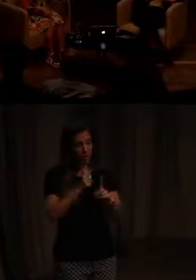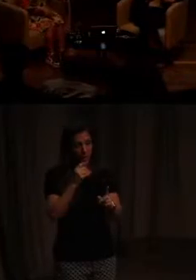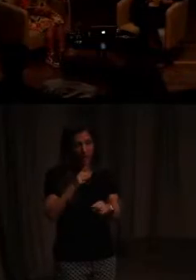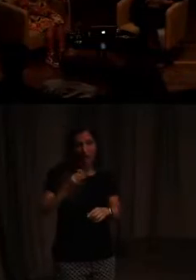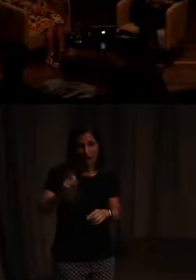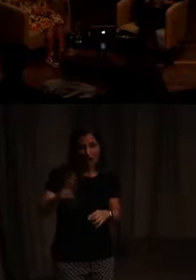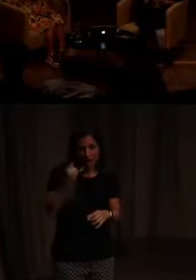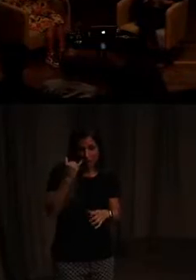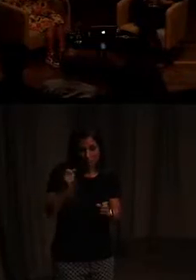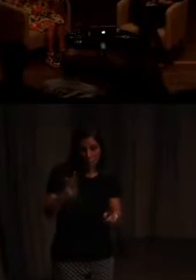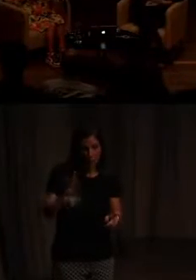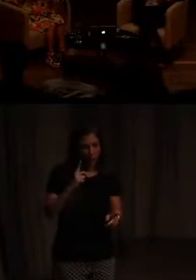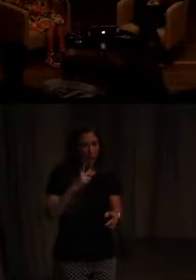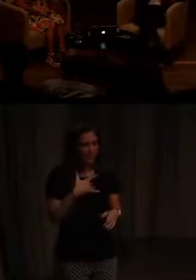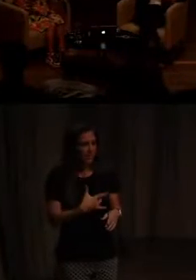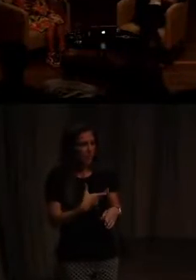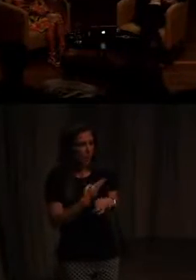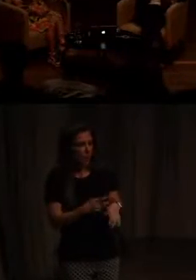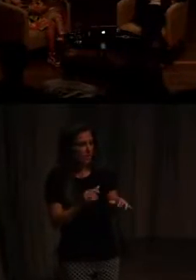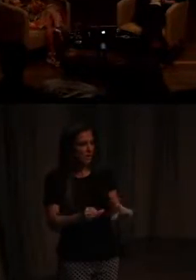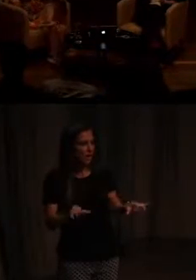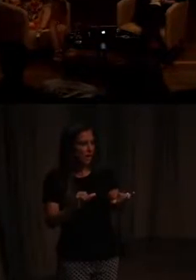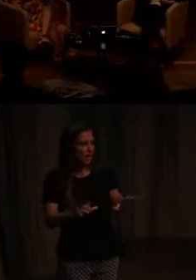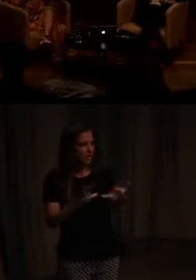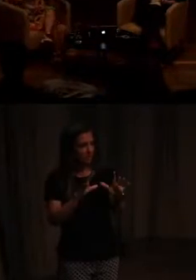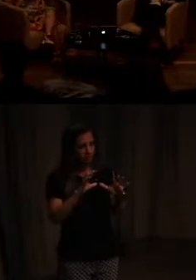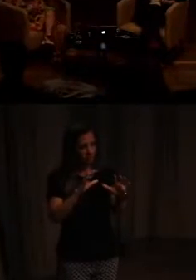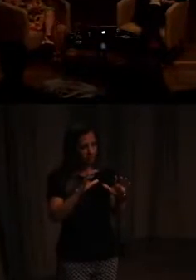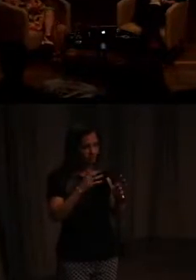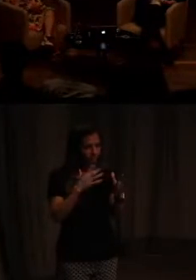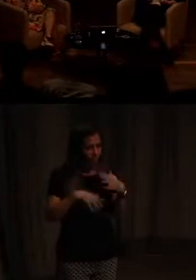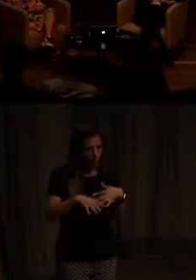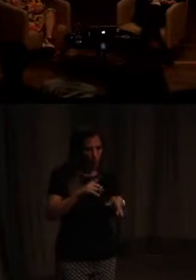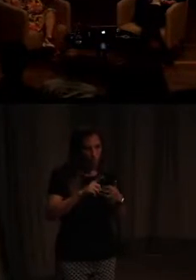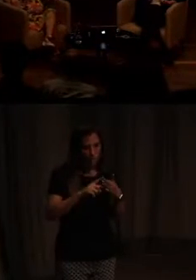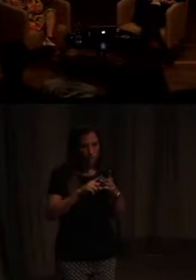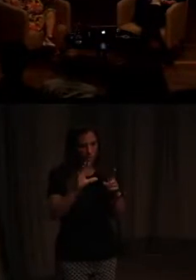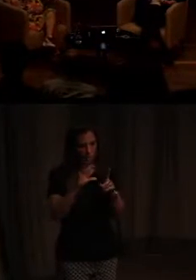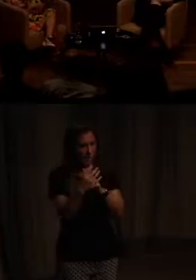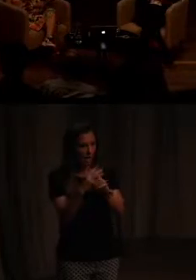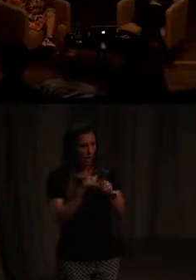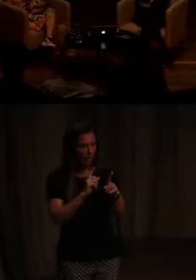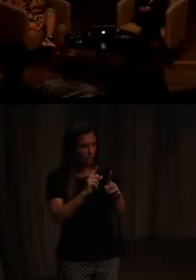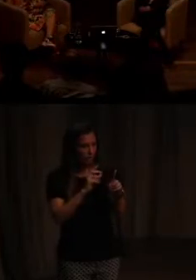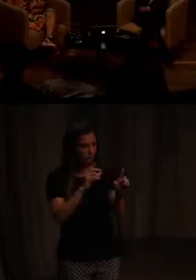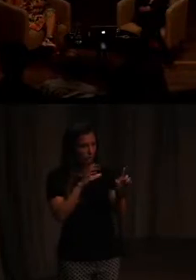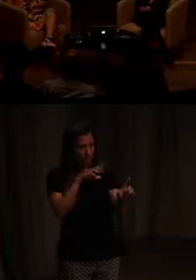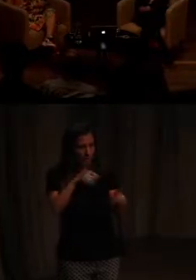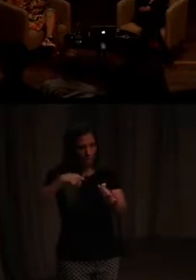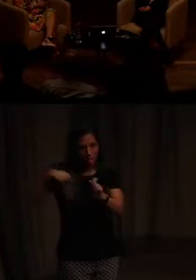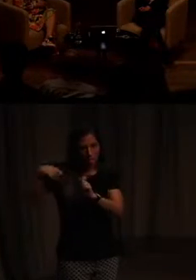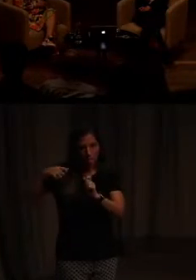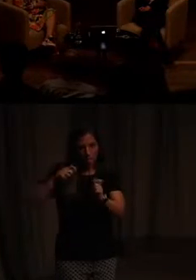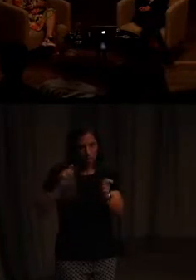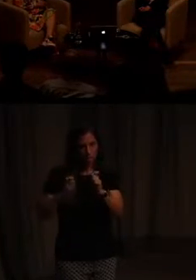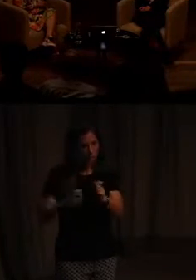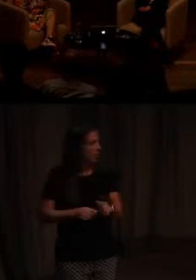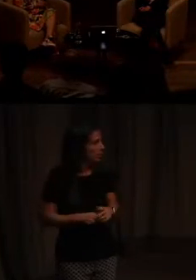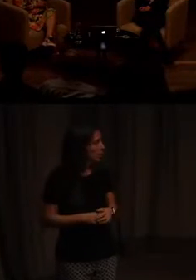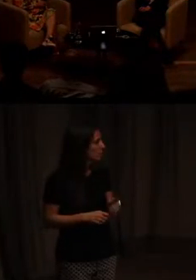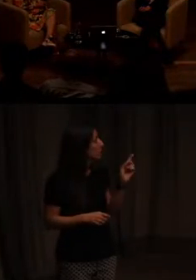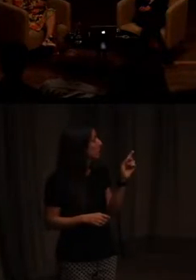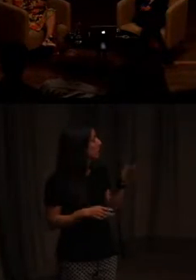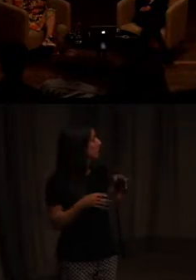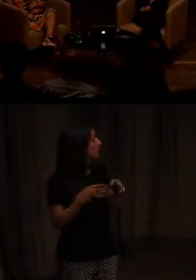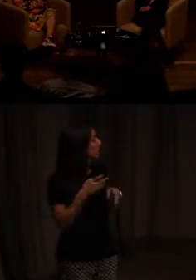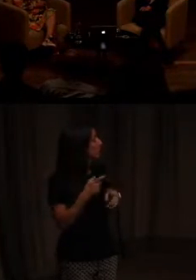outfit and position the camera in similar ways, always hiding it. And in this particular case, this is the corner